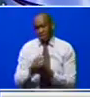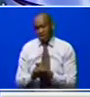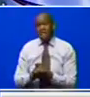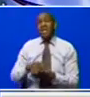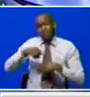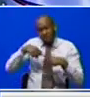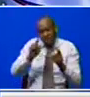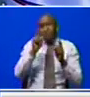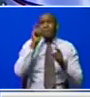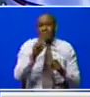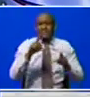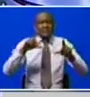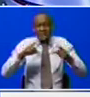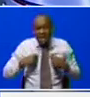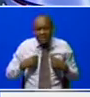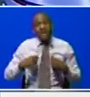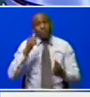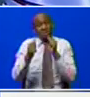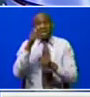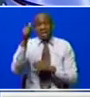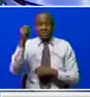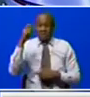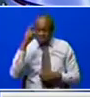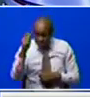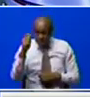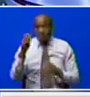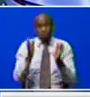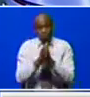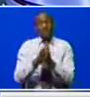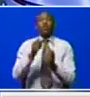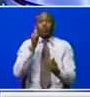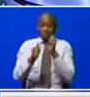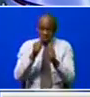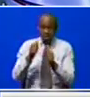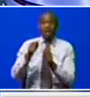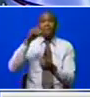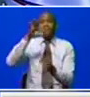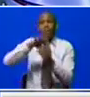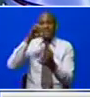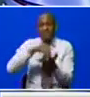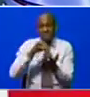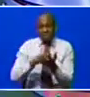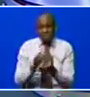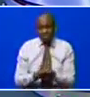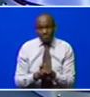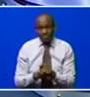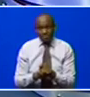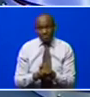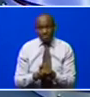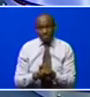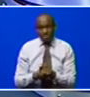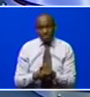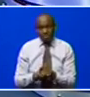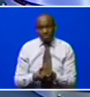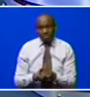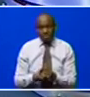us which agents from which polling or constituency. Are we asking too much of Raila Odinga, and should no, we be